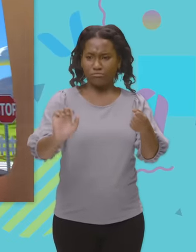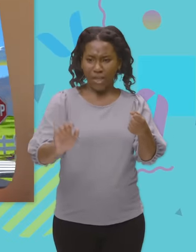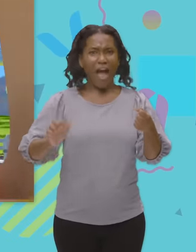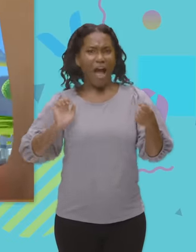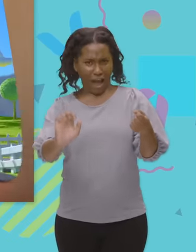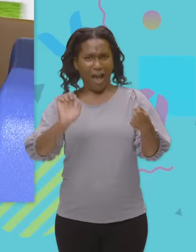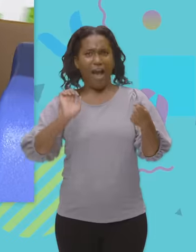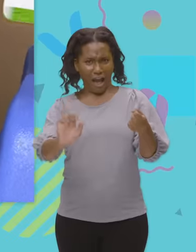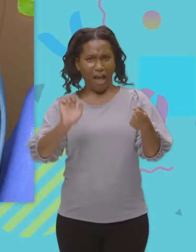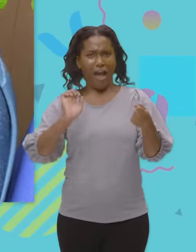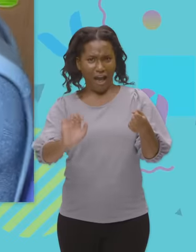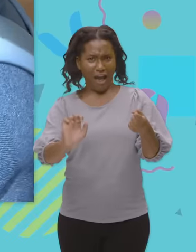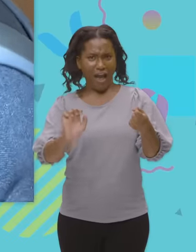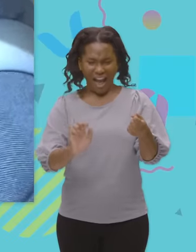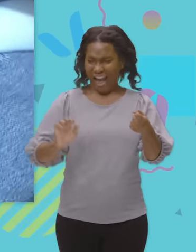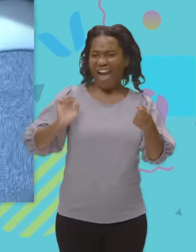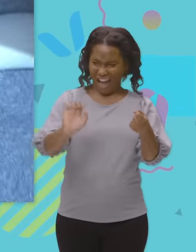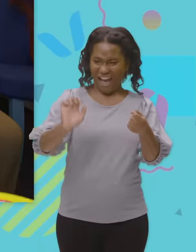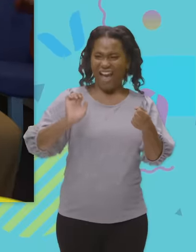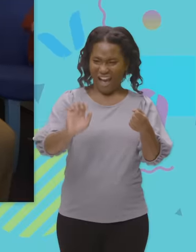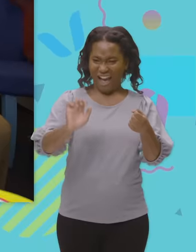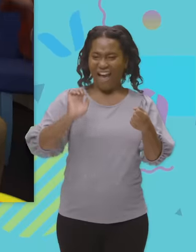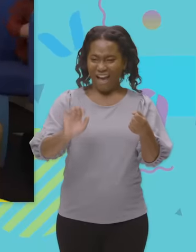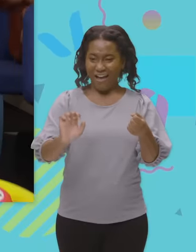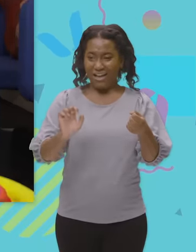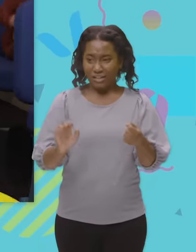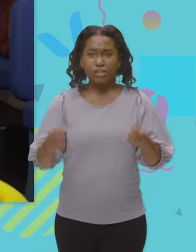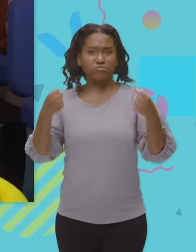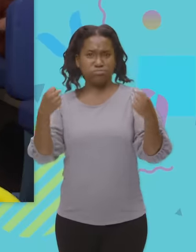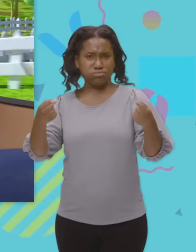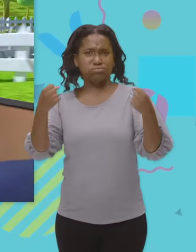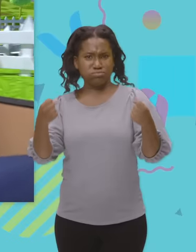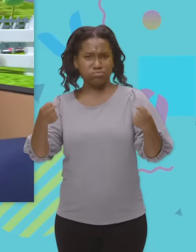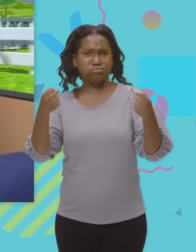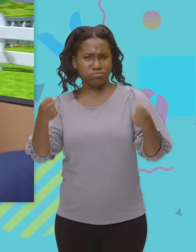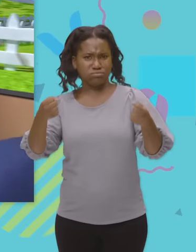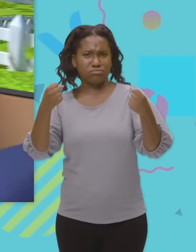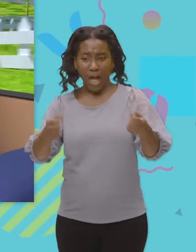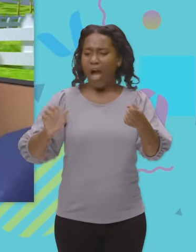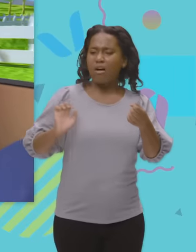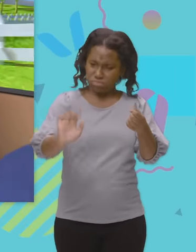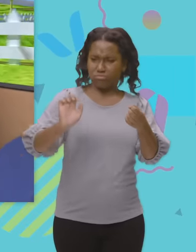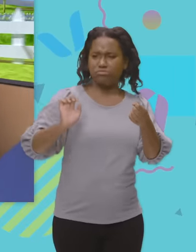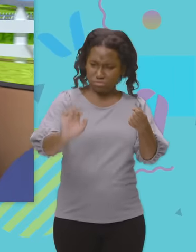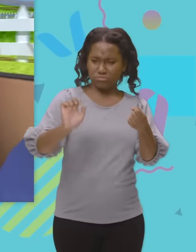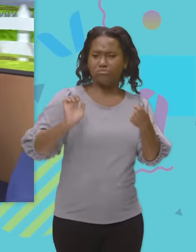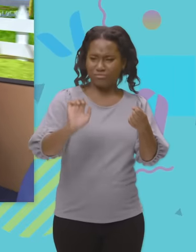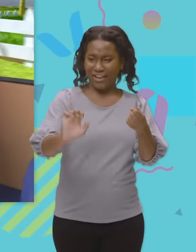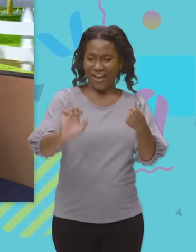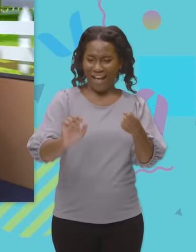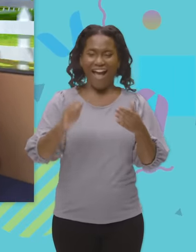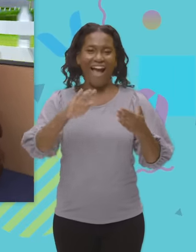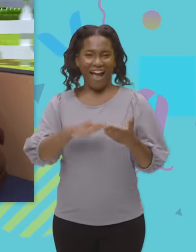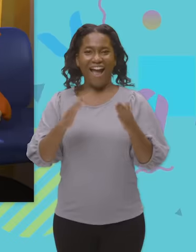beep, beep, beep, beep, beep, beep, beep, beep. The horn on the bus goes beep,